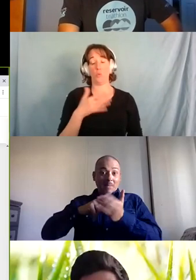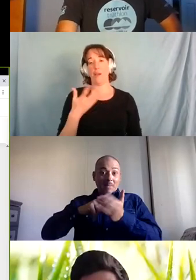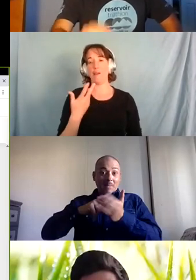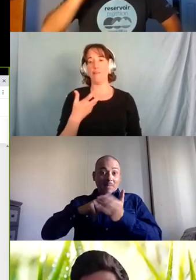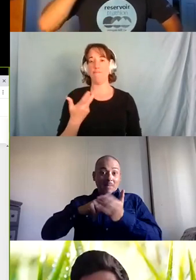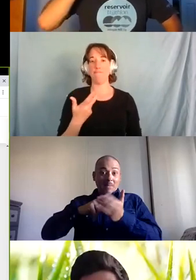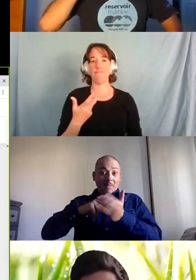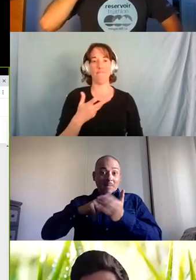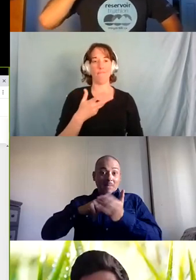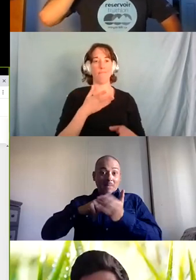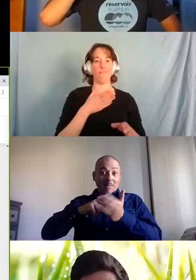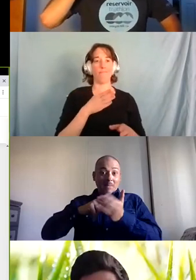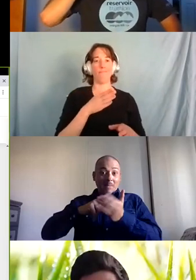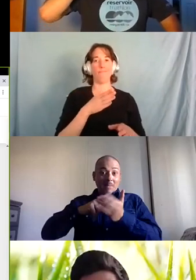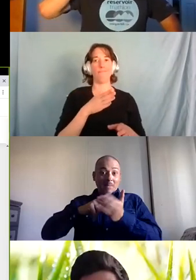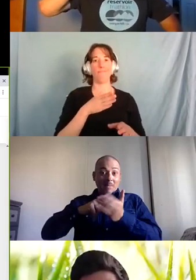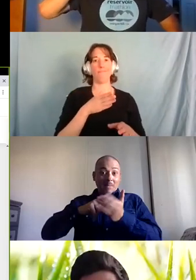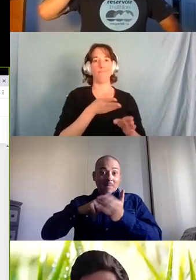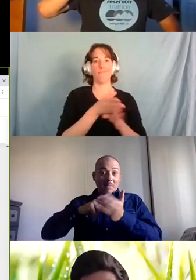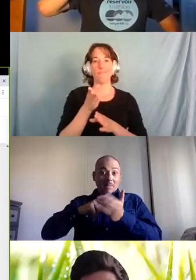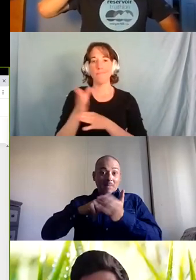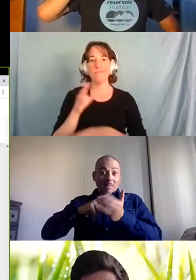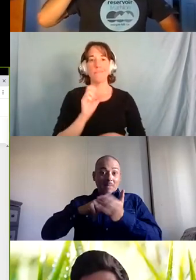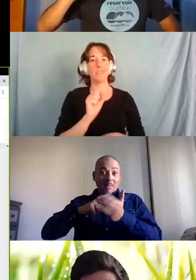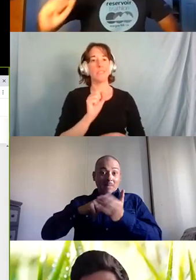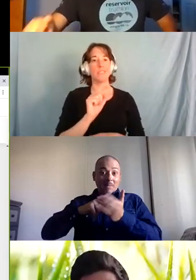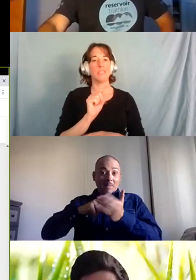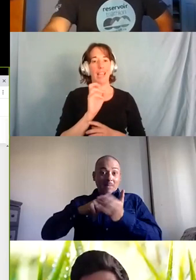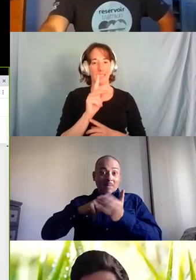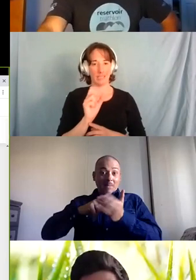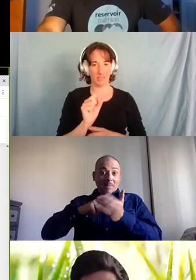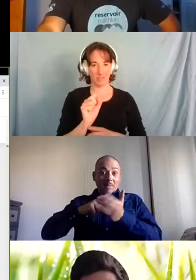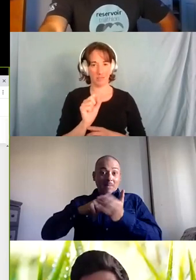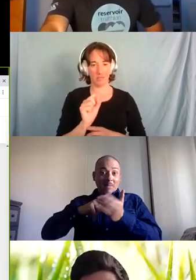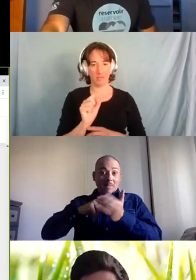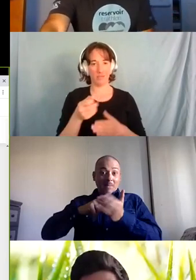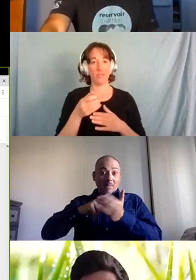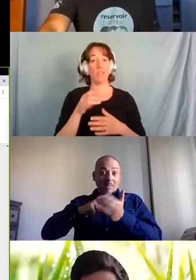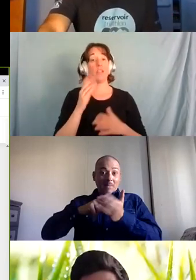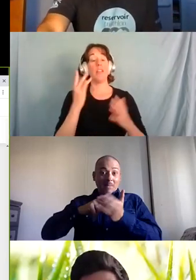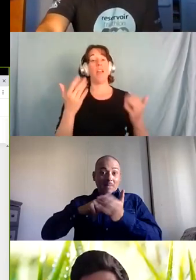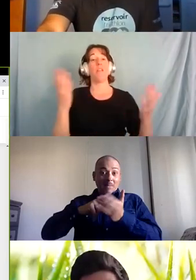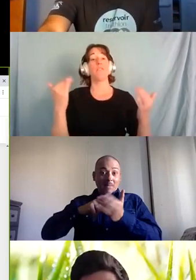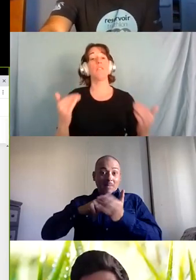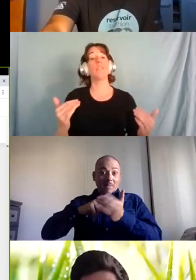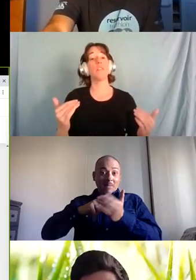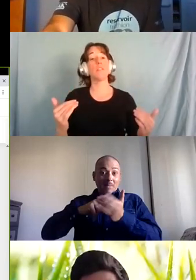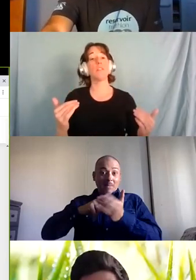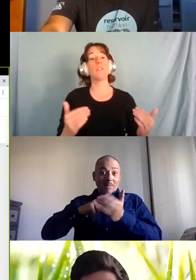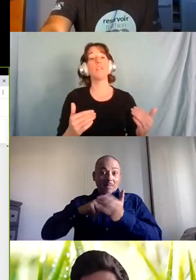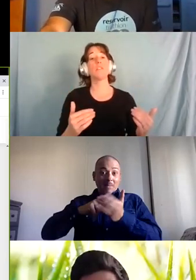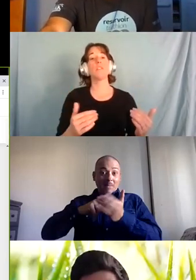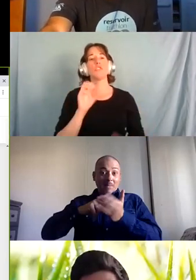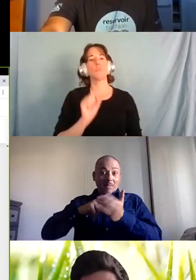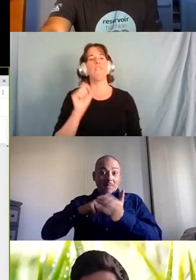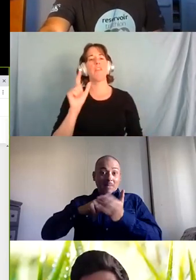areas or stacks. And then this is where the supervised learning, the fake, I guess not necessarily supervised learning,